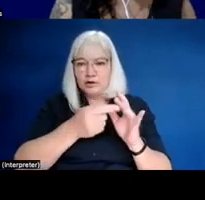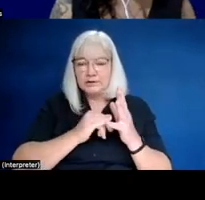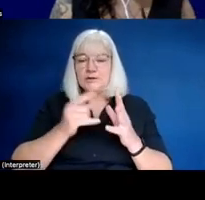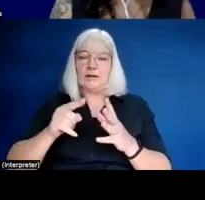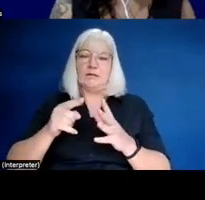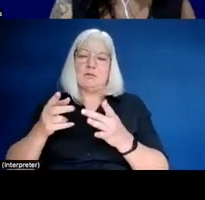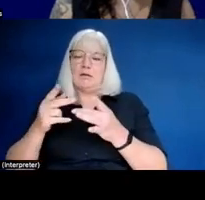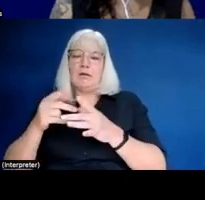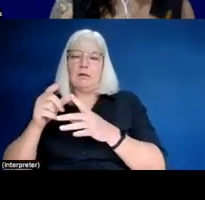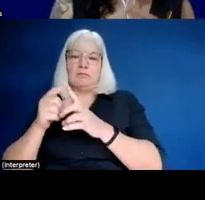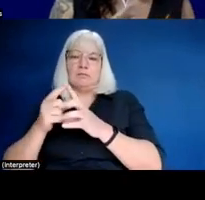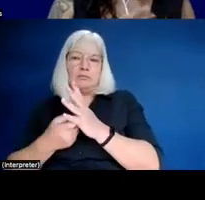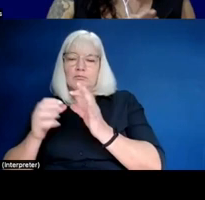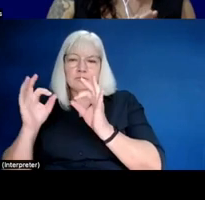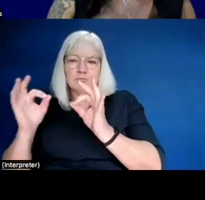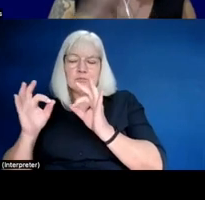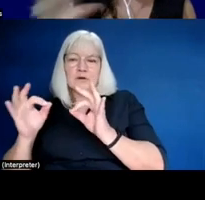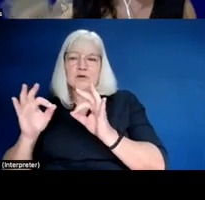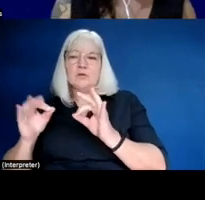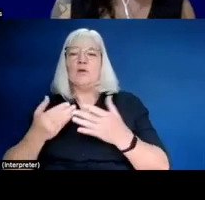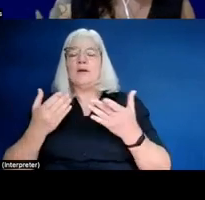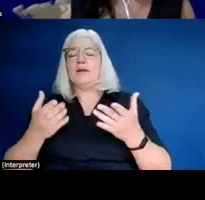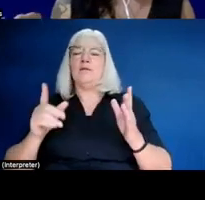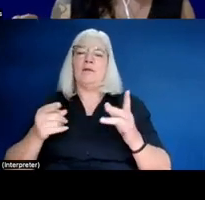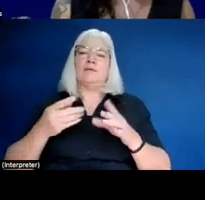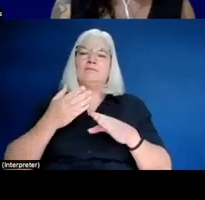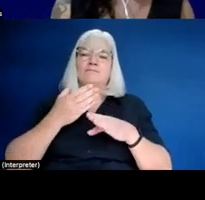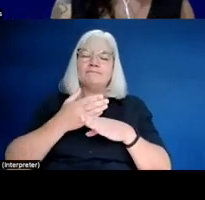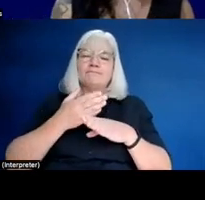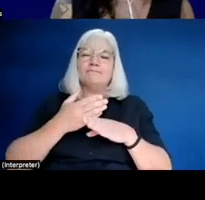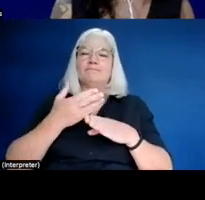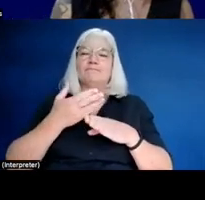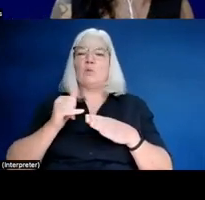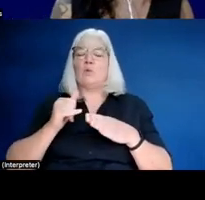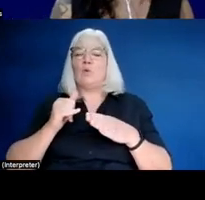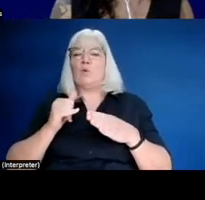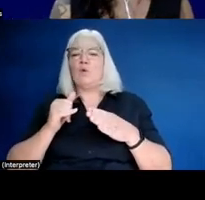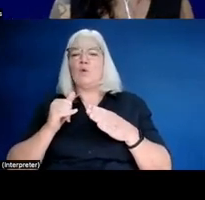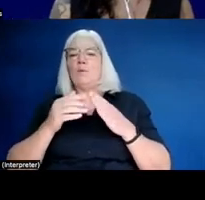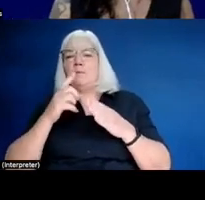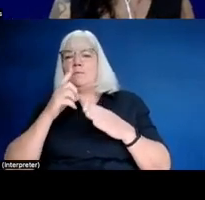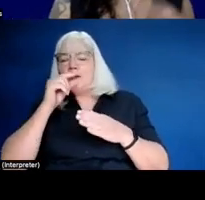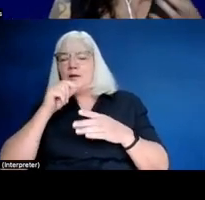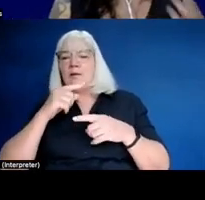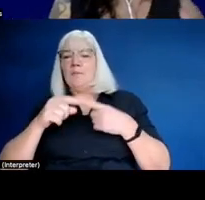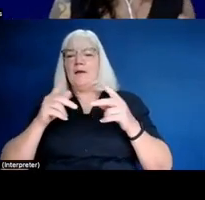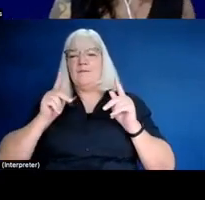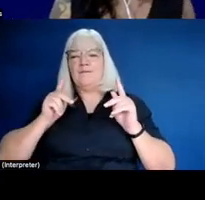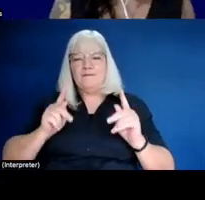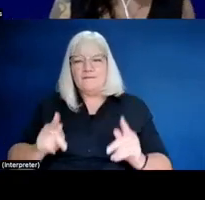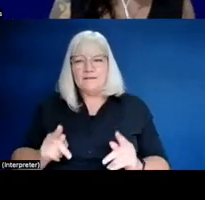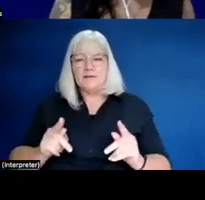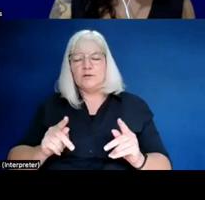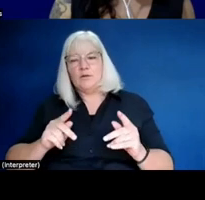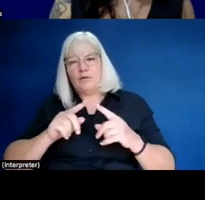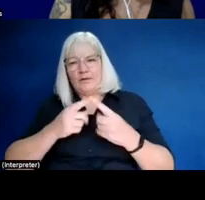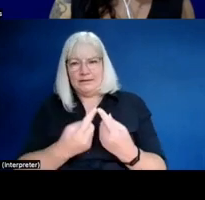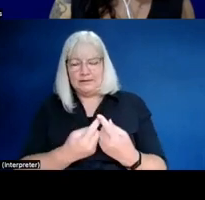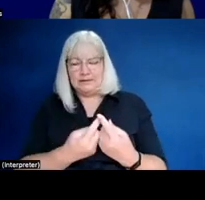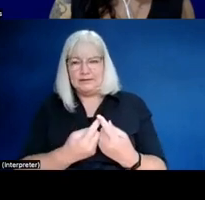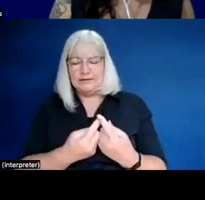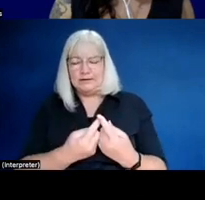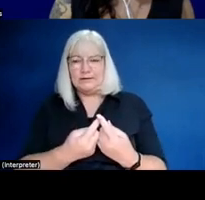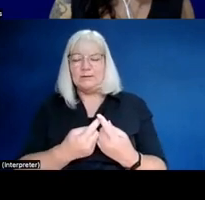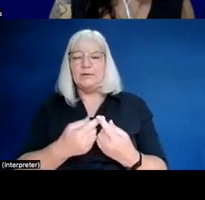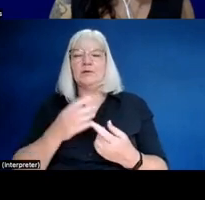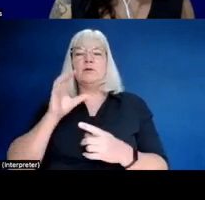and strategies around maybe the more physical or structural elements. Remembering that a lot of early eating and